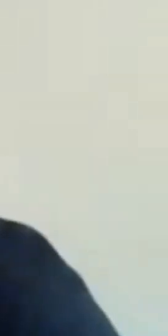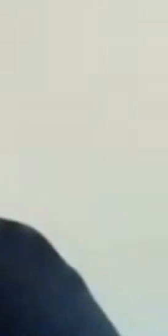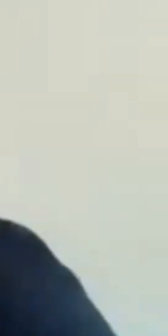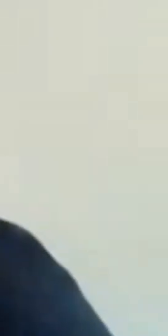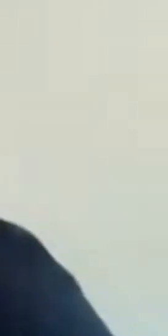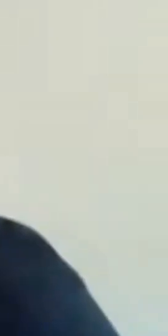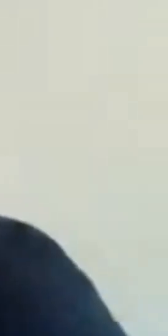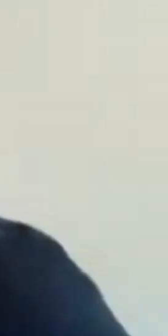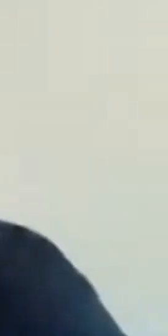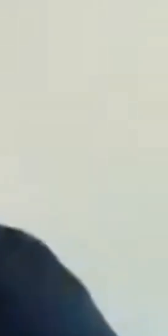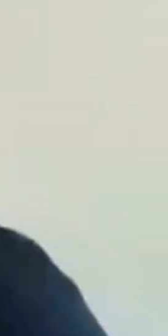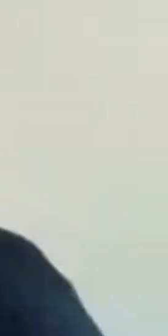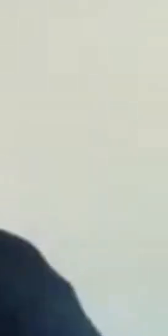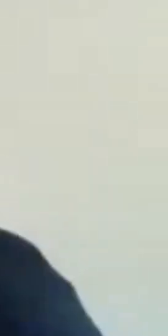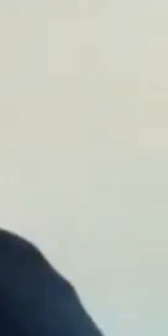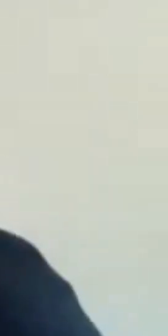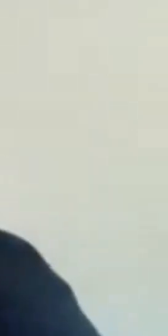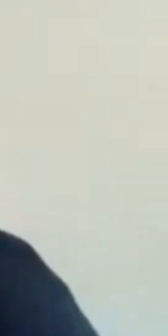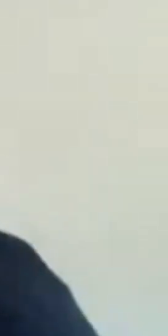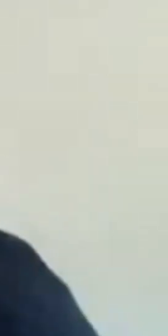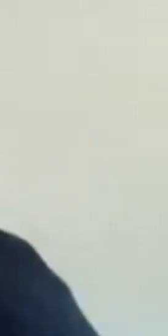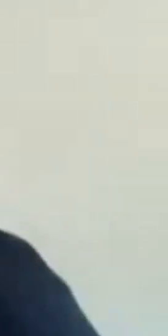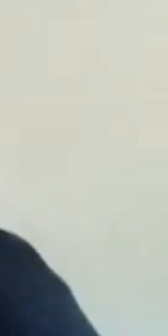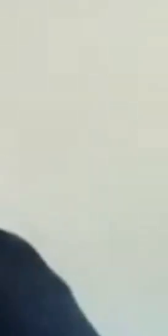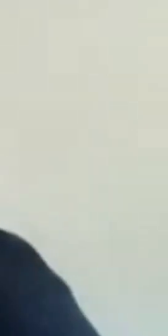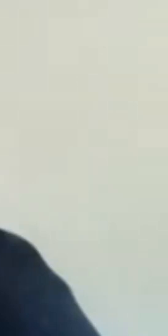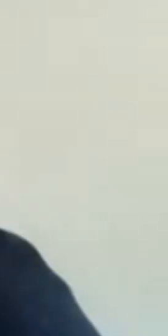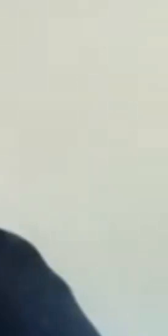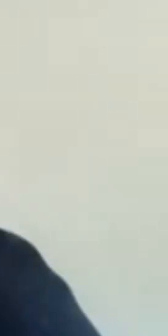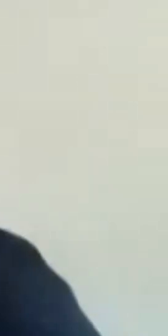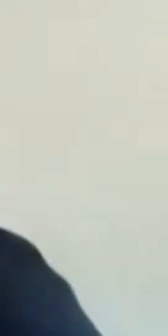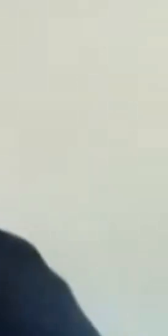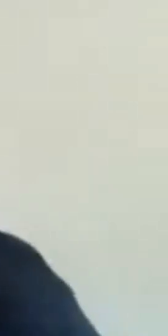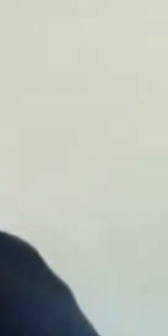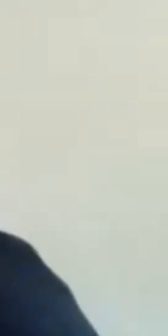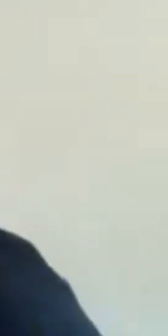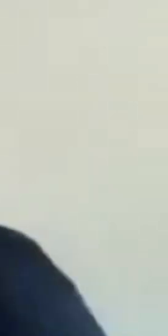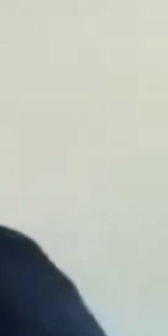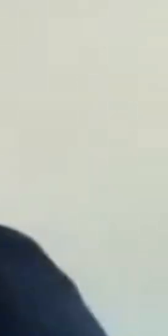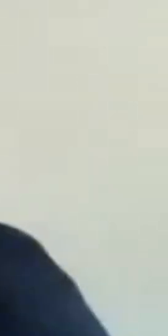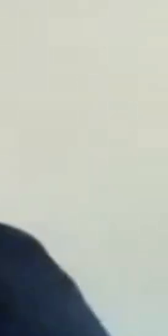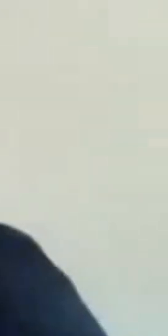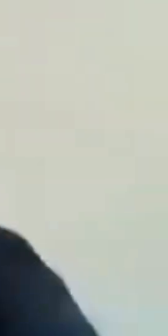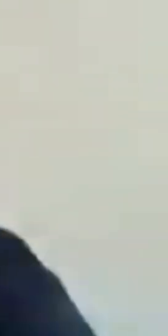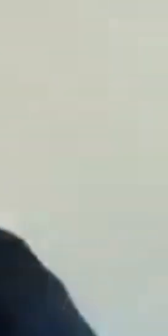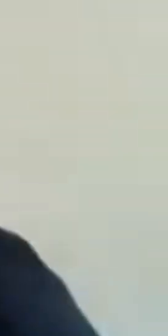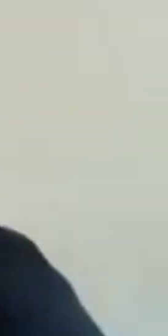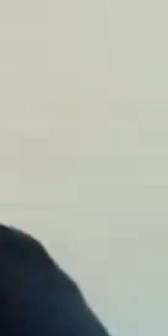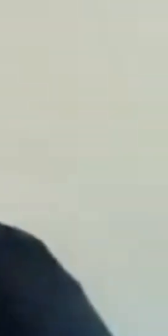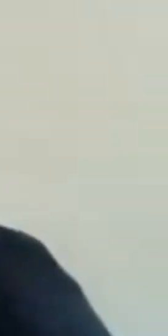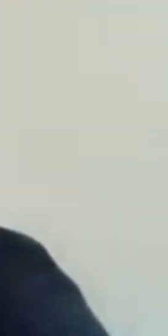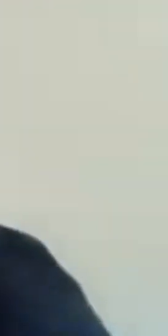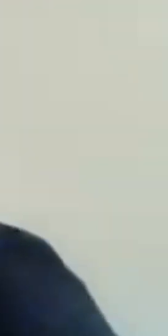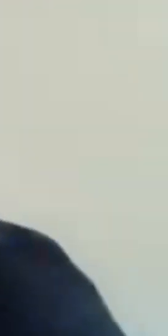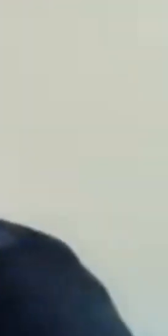if you have any issues with do-it-yourself kits, or are there any concerns about access to these kits amongst